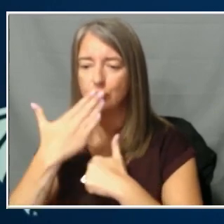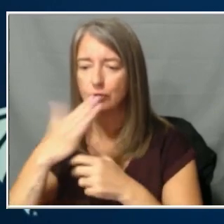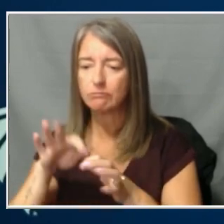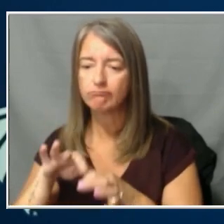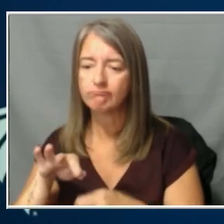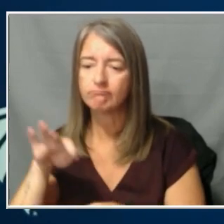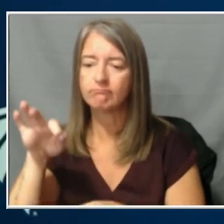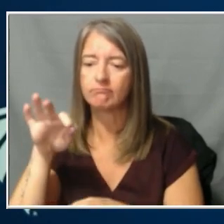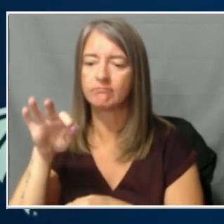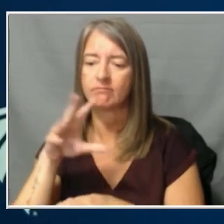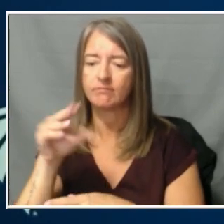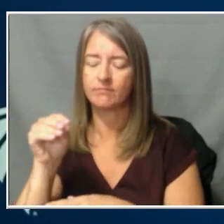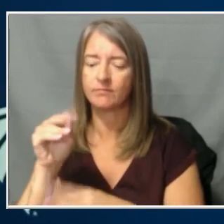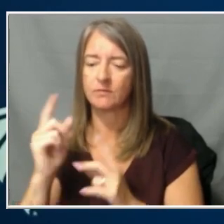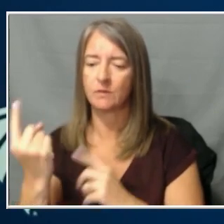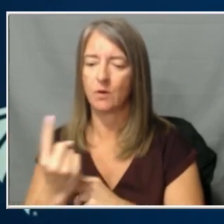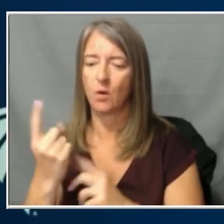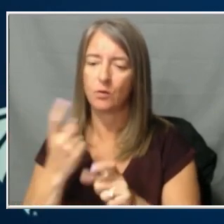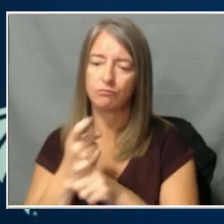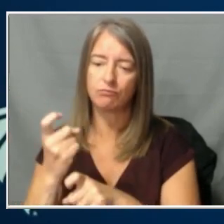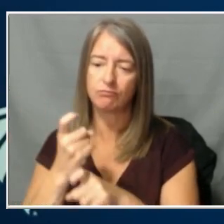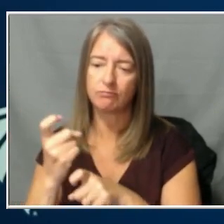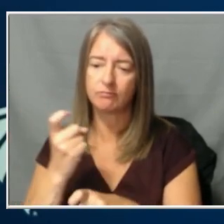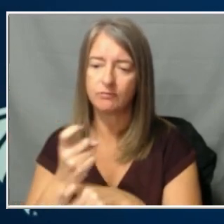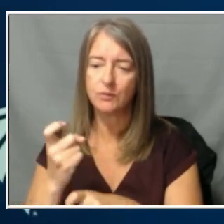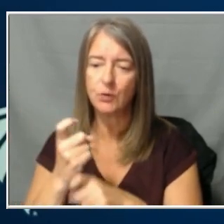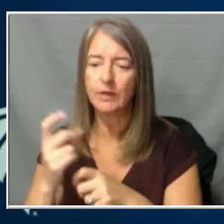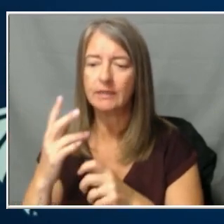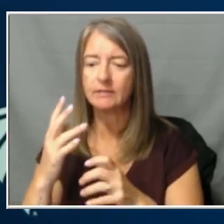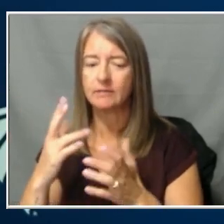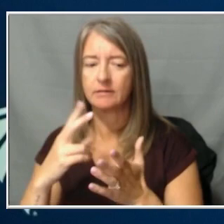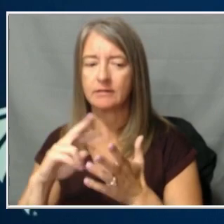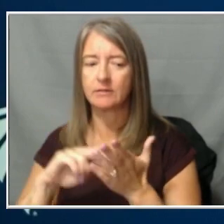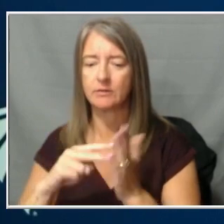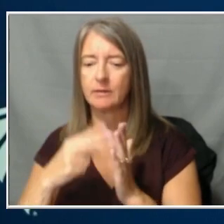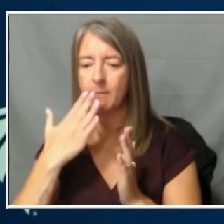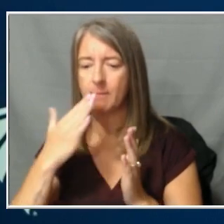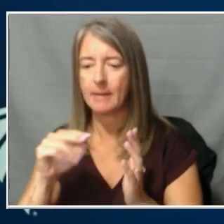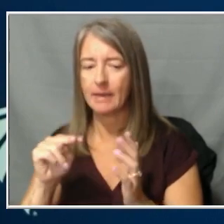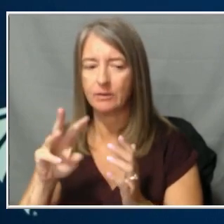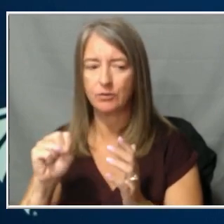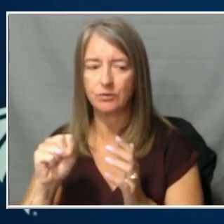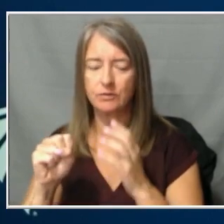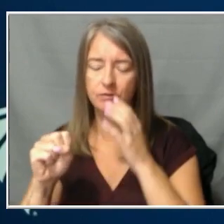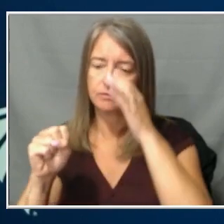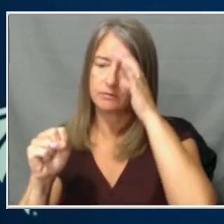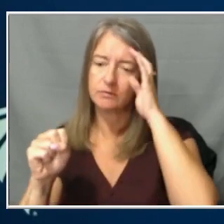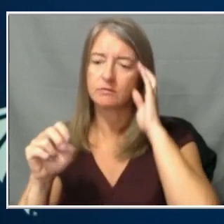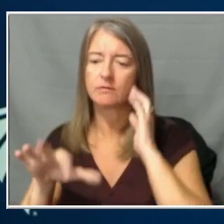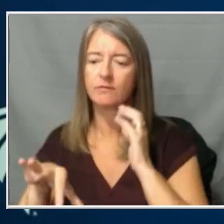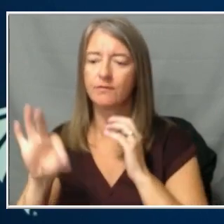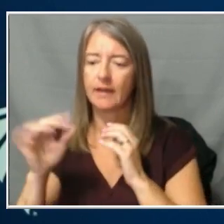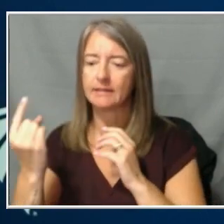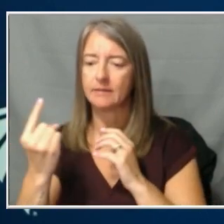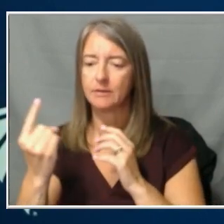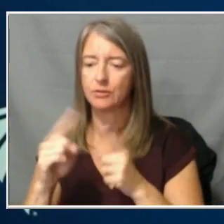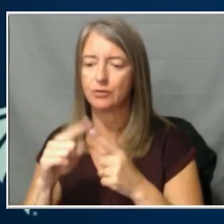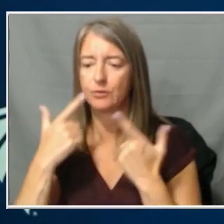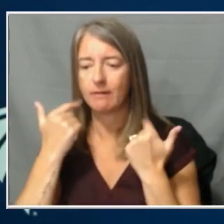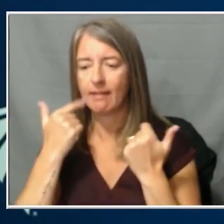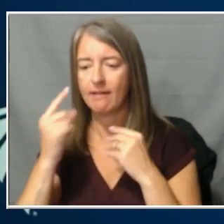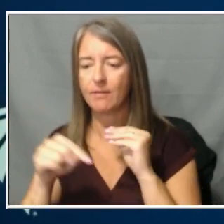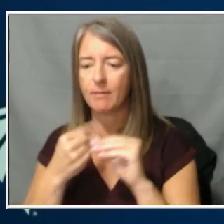and she's always joking in spite of, even if she hears bad news come through her, she always finds something to laugh about.